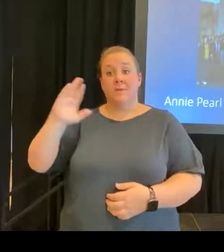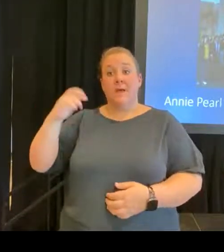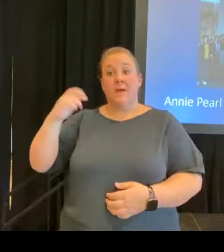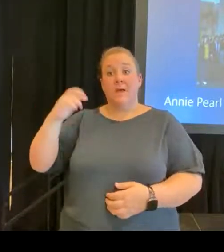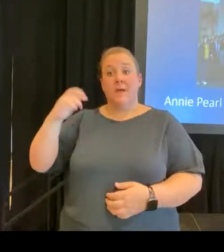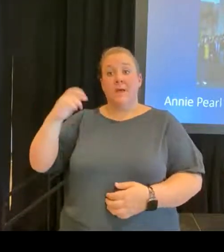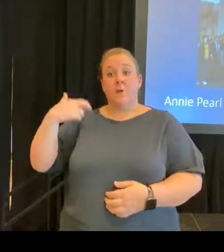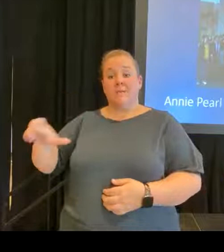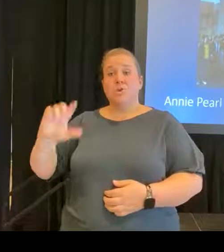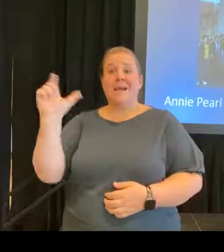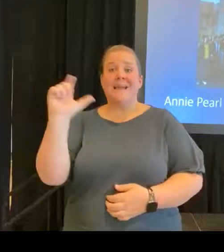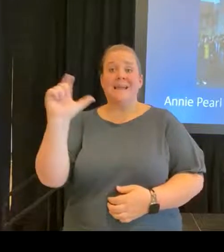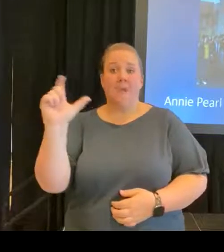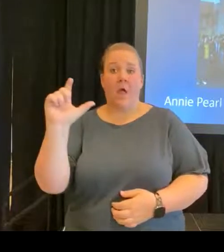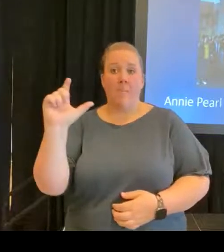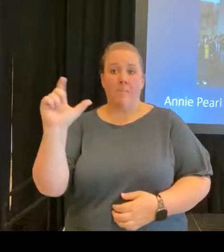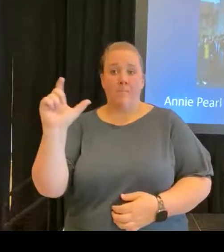Islam.